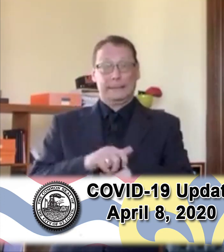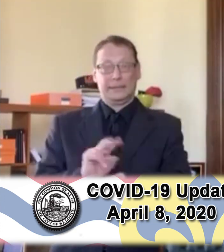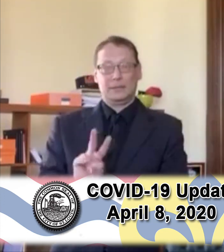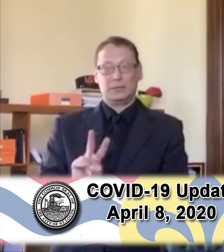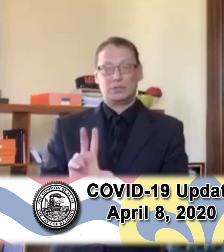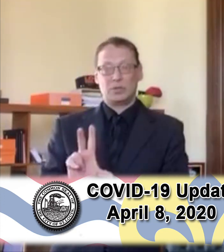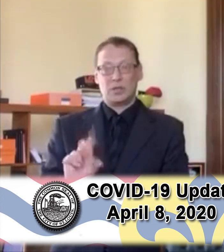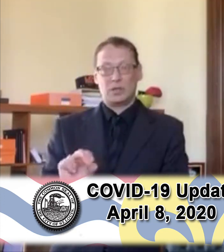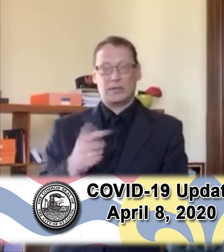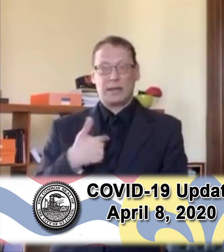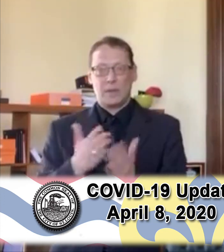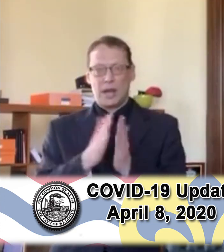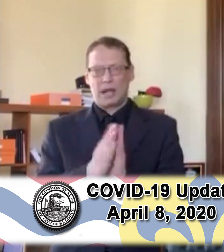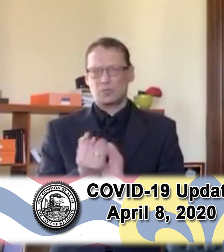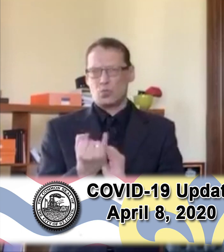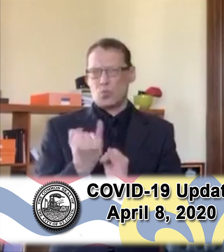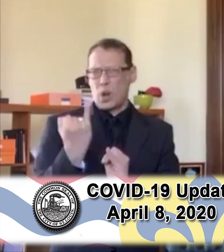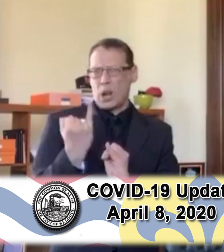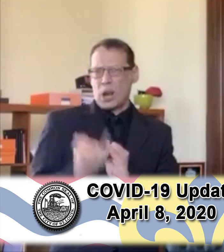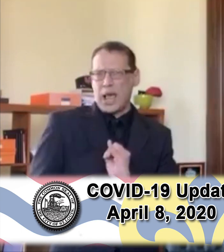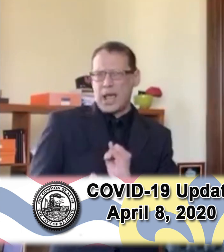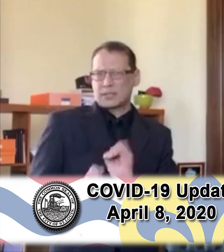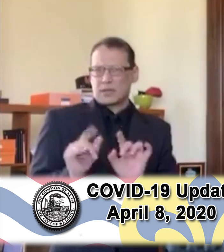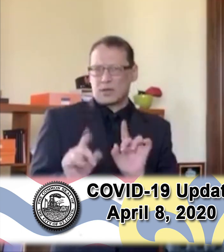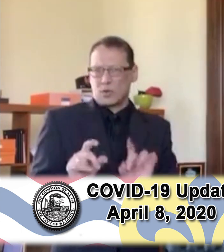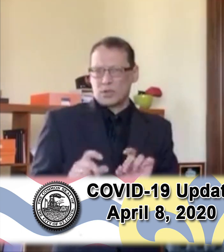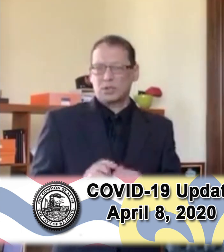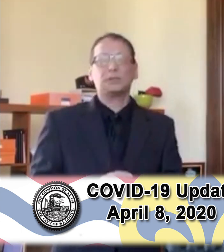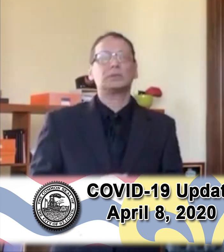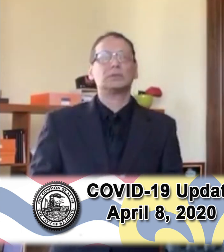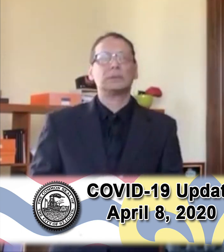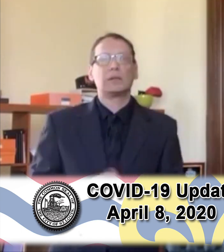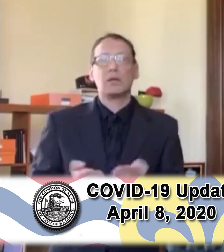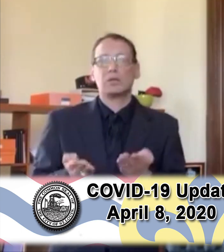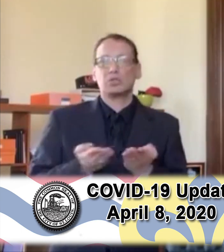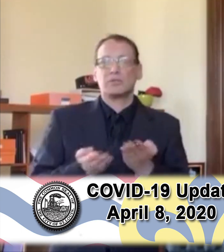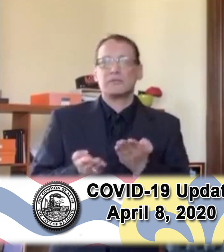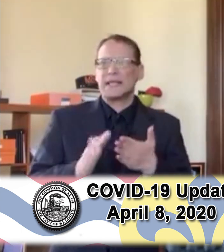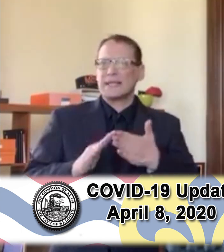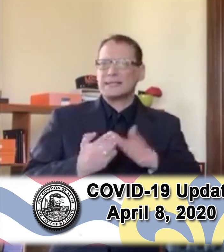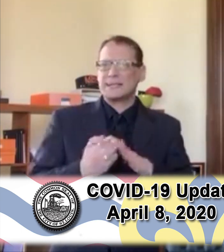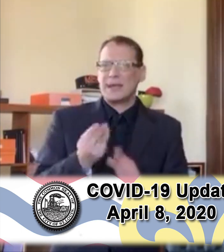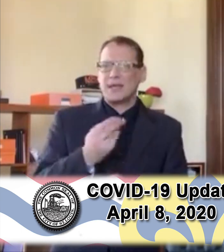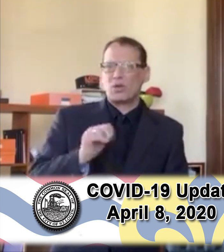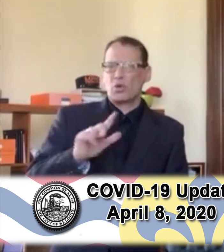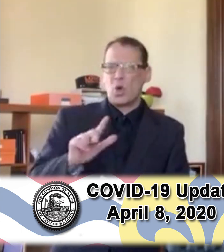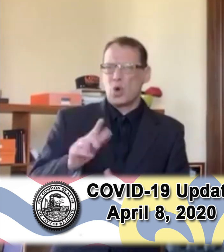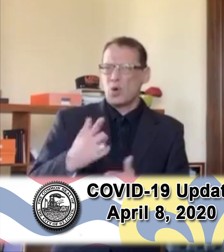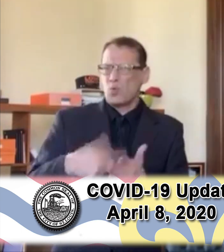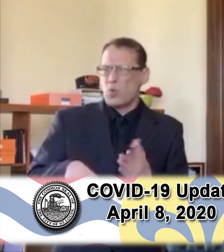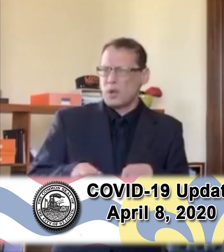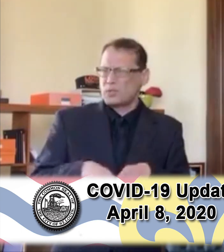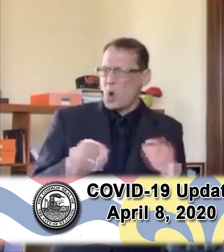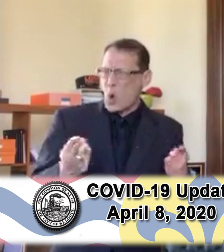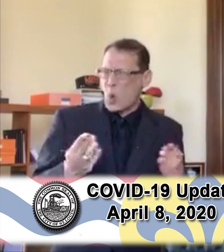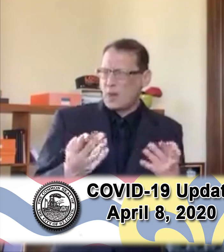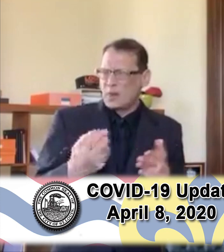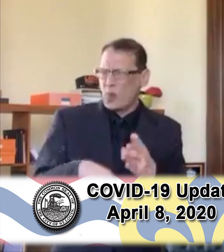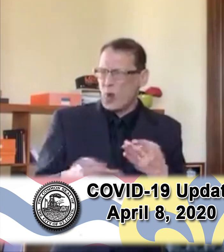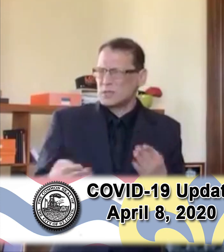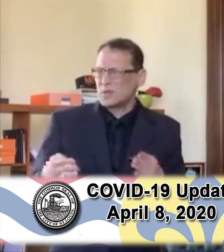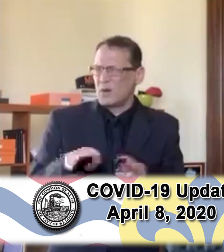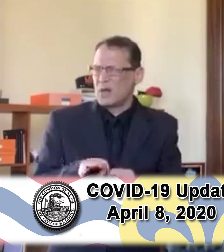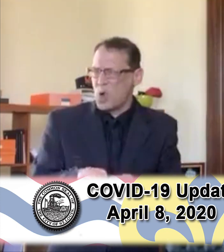going to ask one last question. Okay. Can you talk about the services in City Hall? What is open, what isn't open, what city